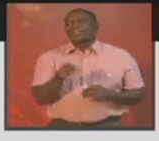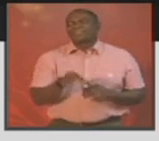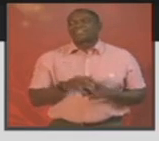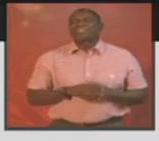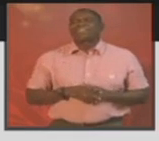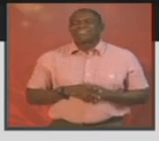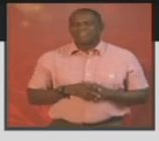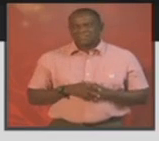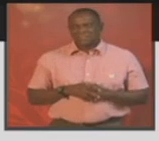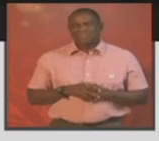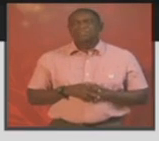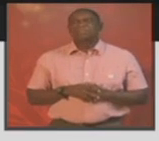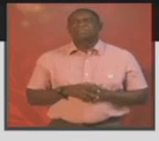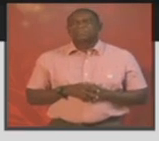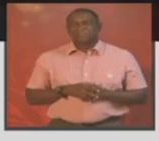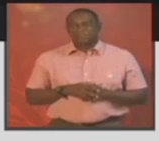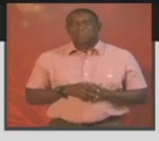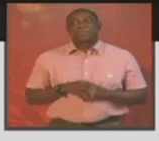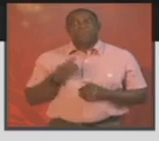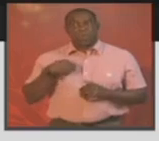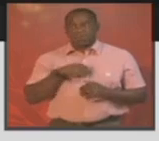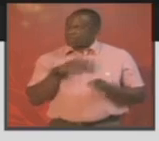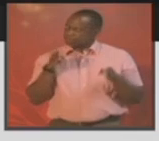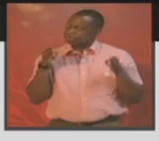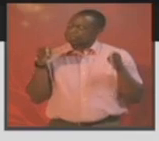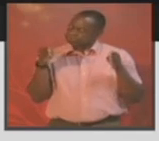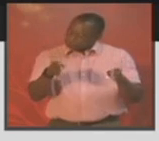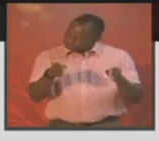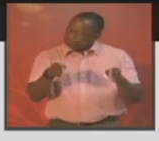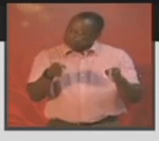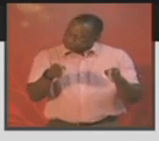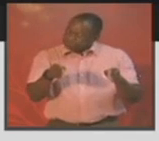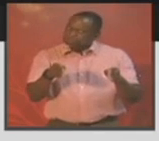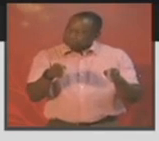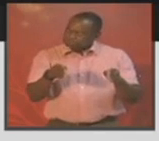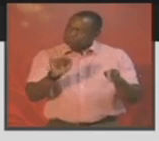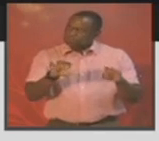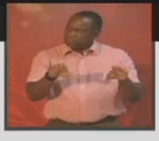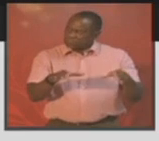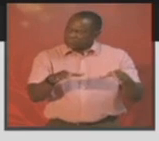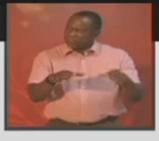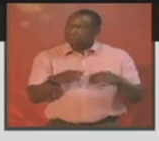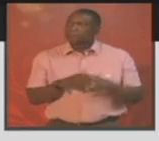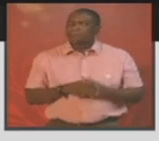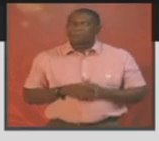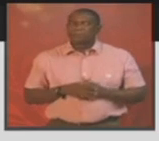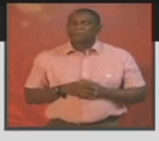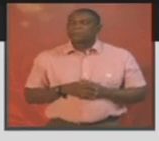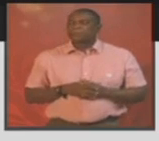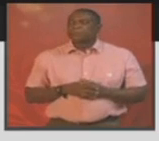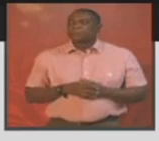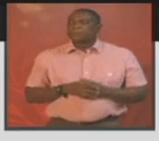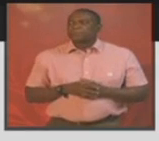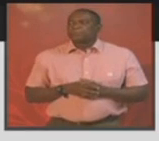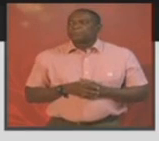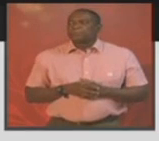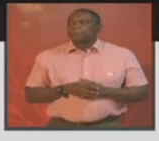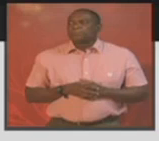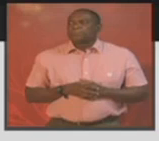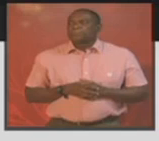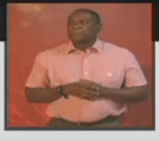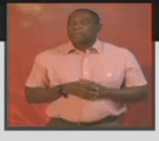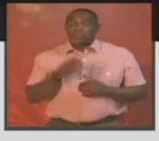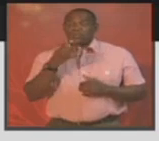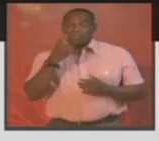close attention to that school-aged age group as we have launched the Form 4, 5, and 6